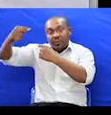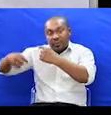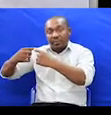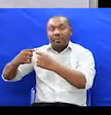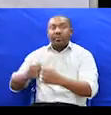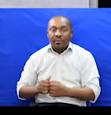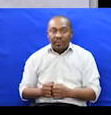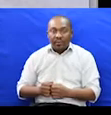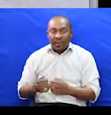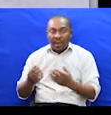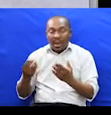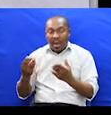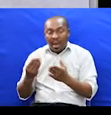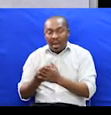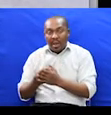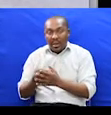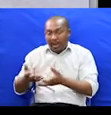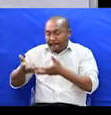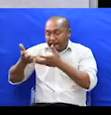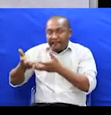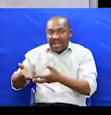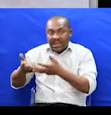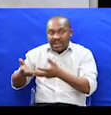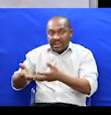the mass, it is